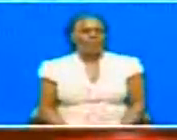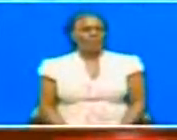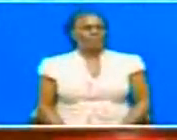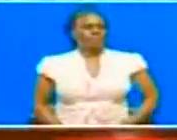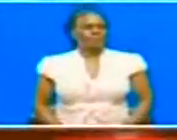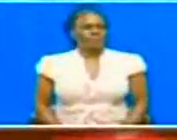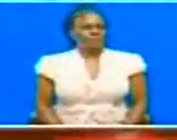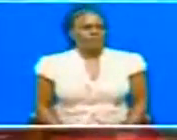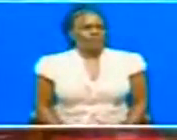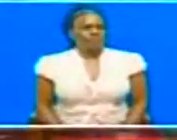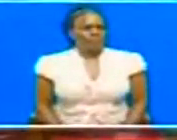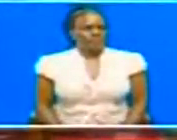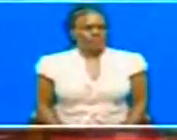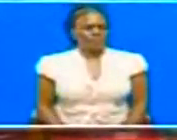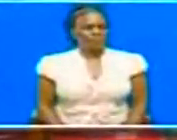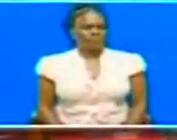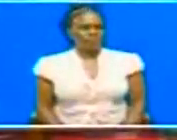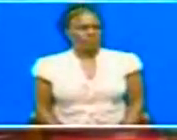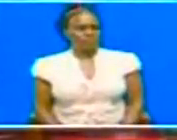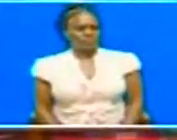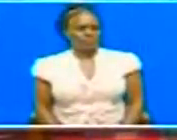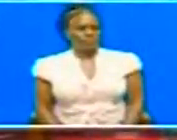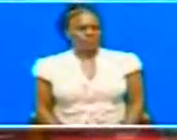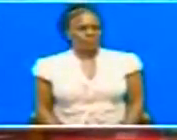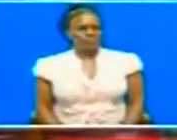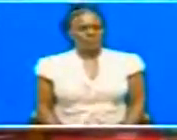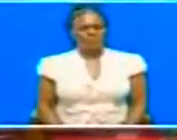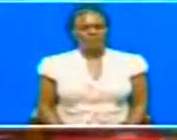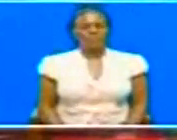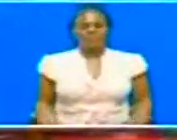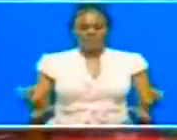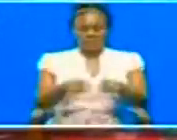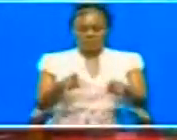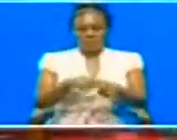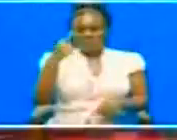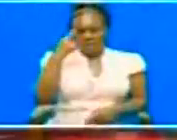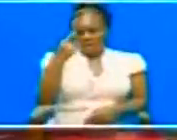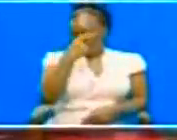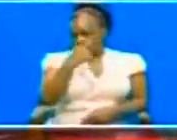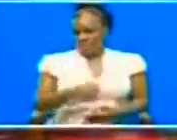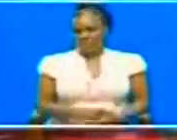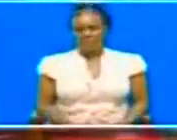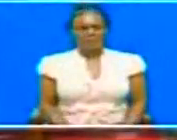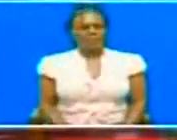and you know, and it's supposed to be normal. And some of us had bloodshot eyes and we're supposed to be normal.